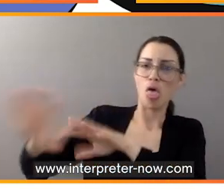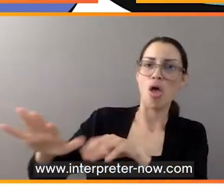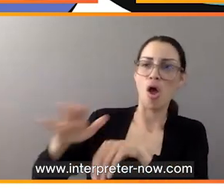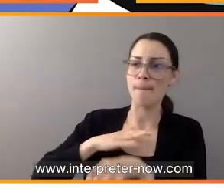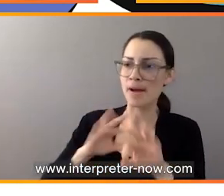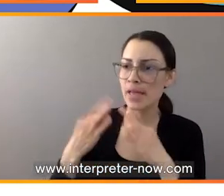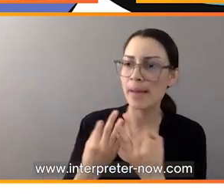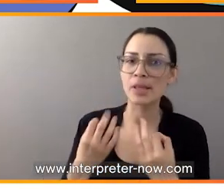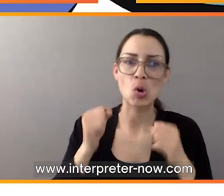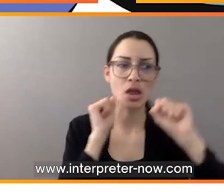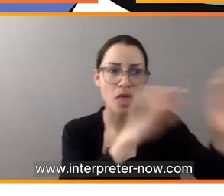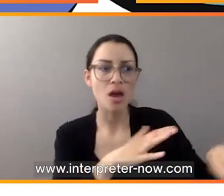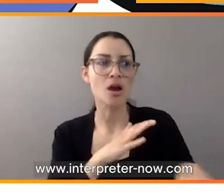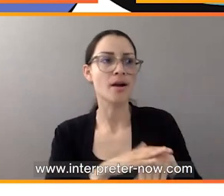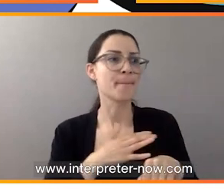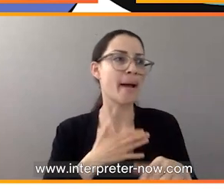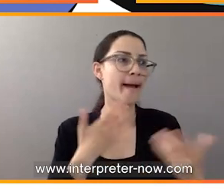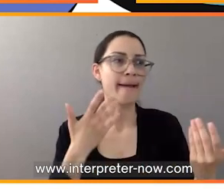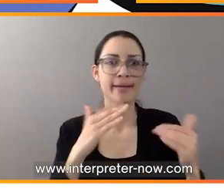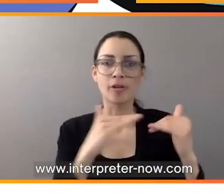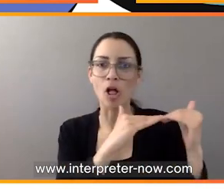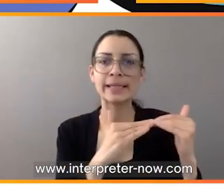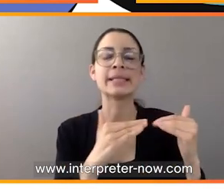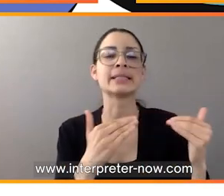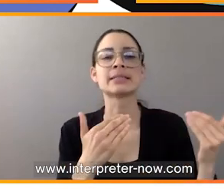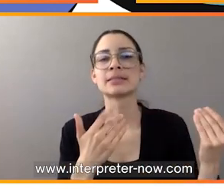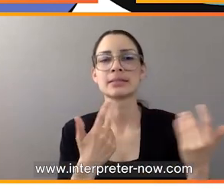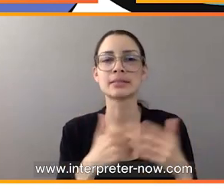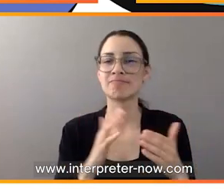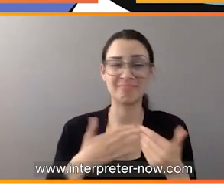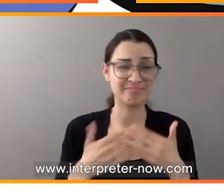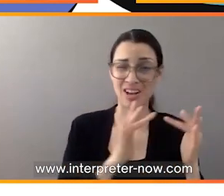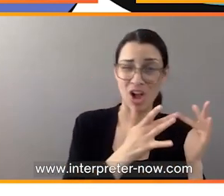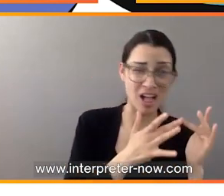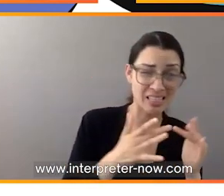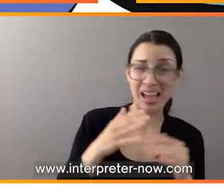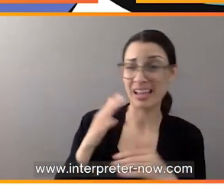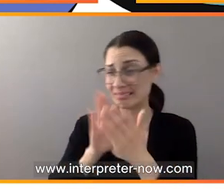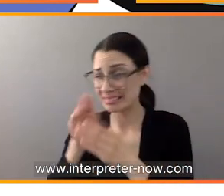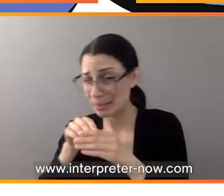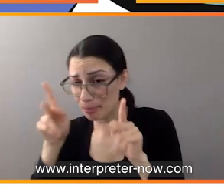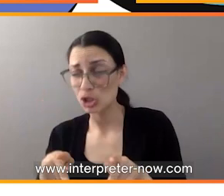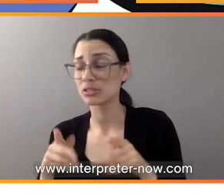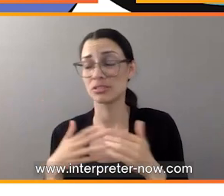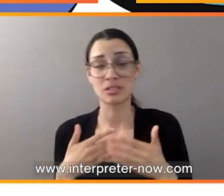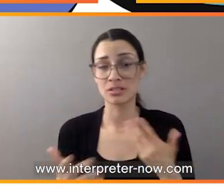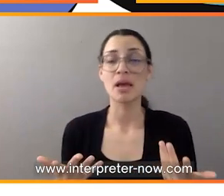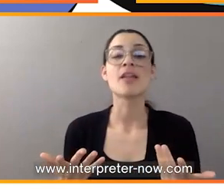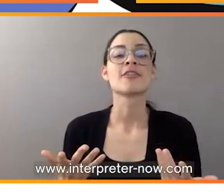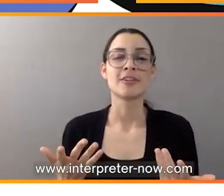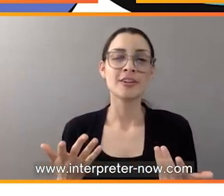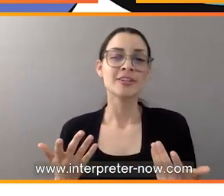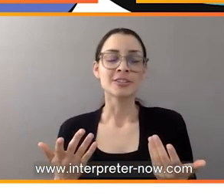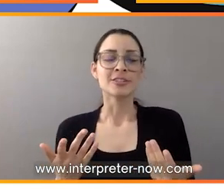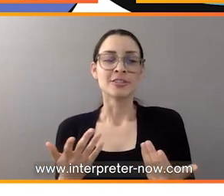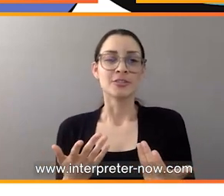you if you're, you know, working with your colleagues and they're online or, you know, you're in person. And I think